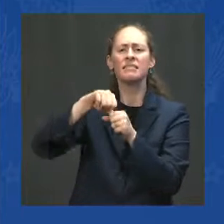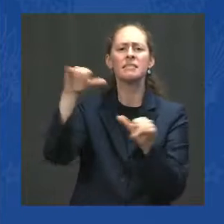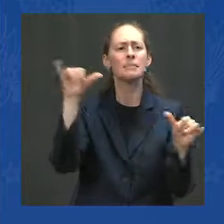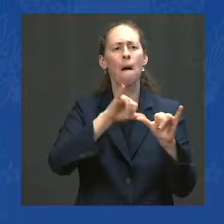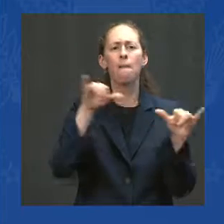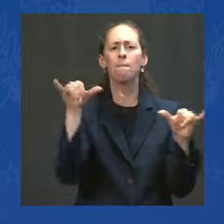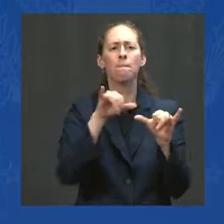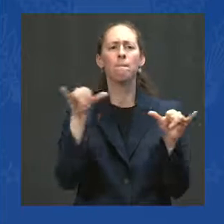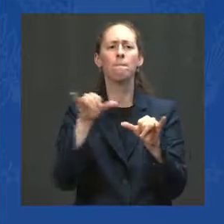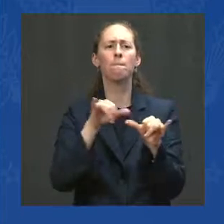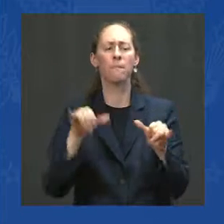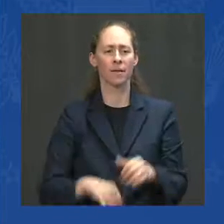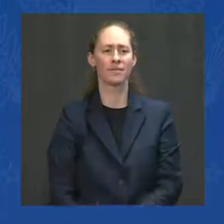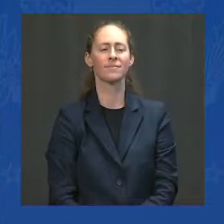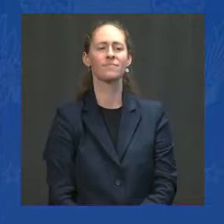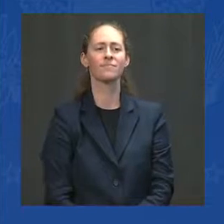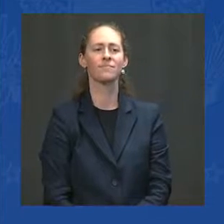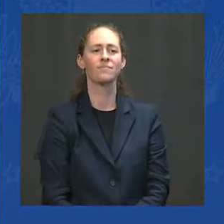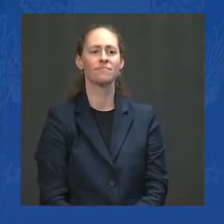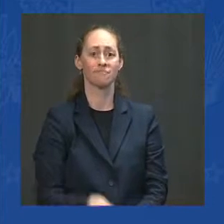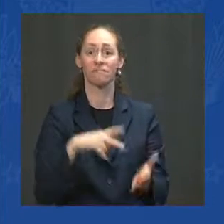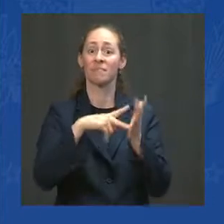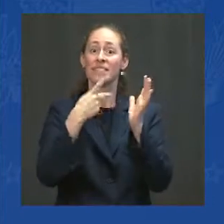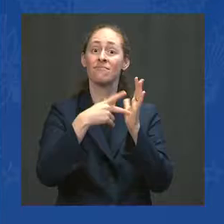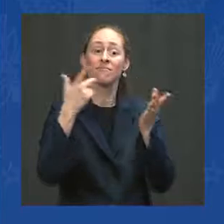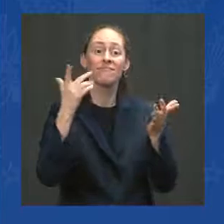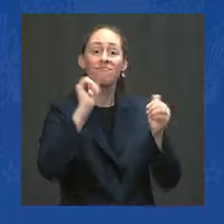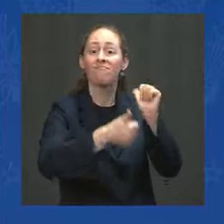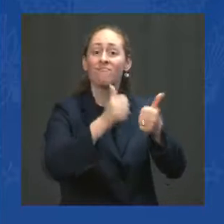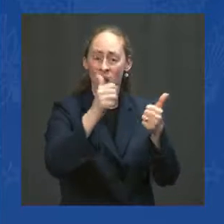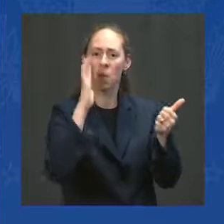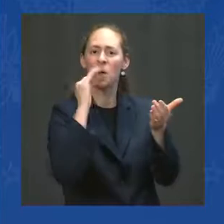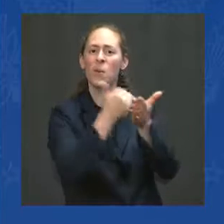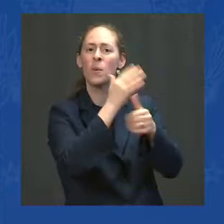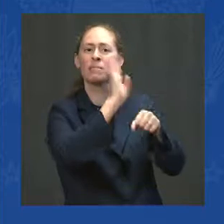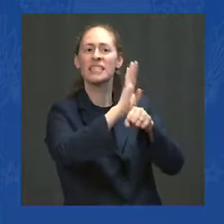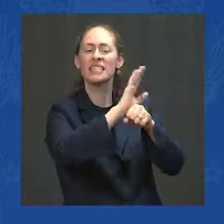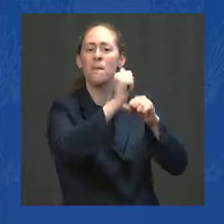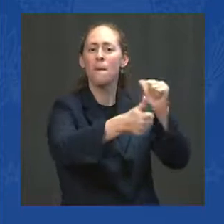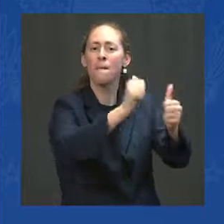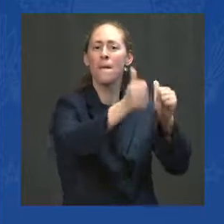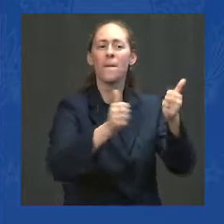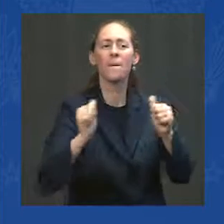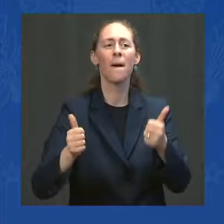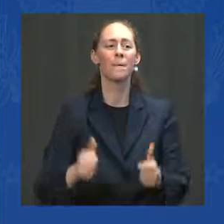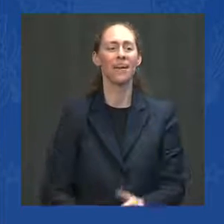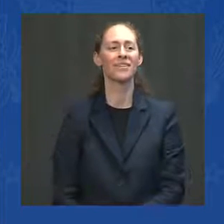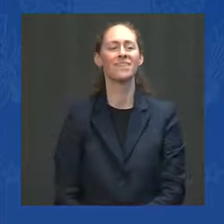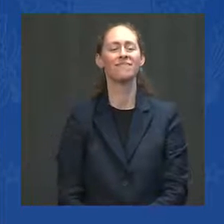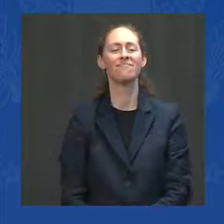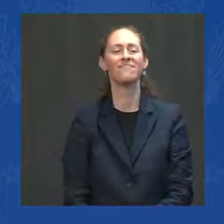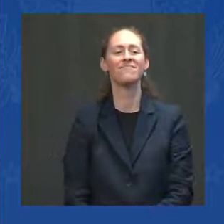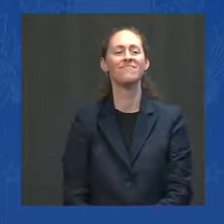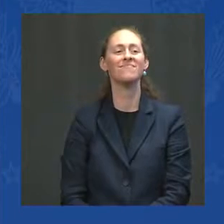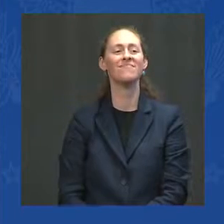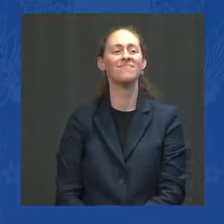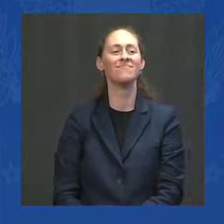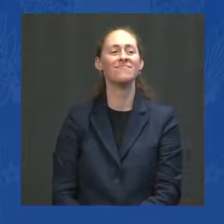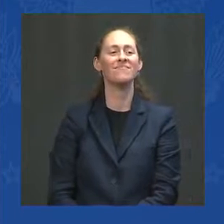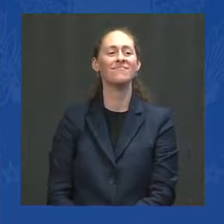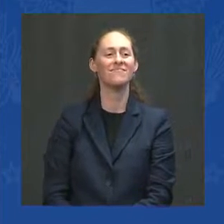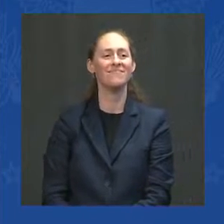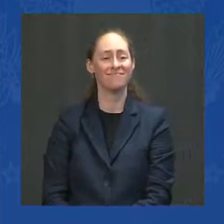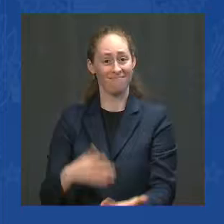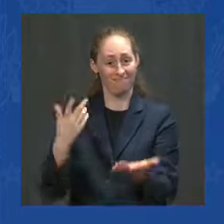have the benefit of significantly reducing pollution from vehicles on our roads. Look, this bill,